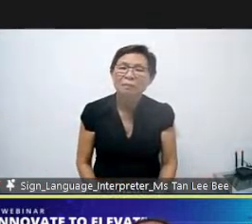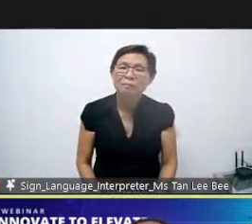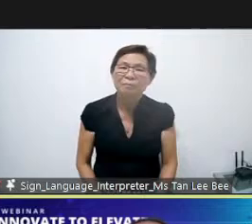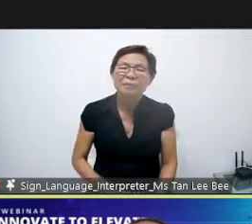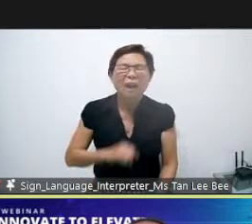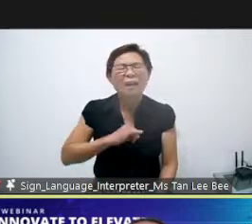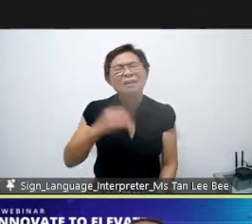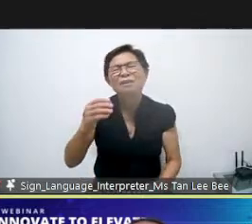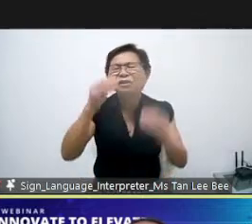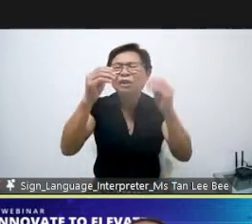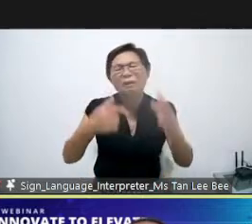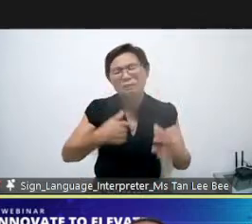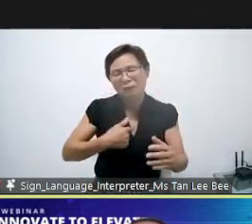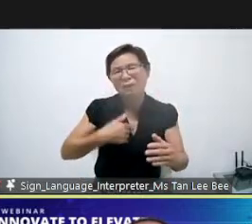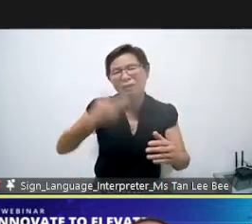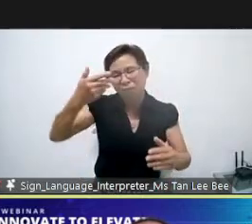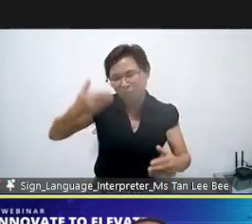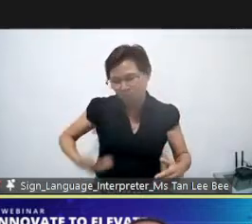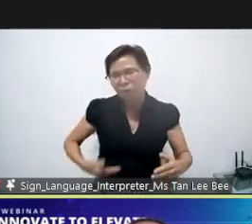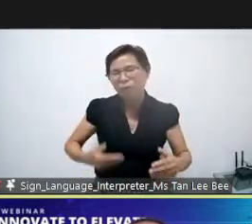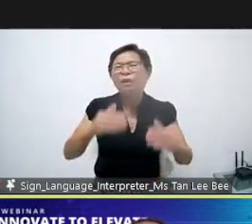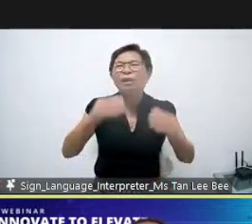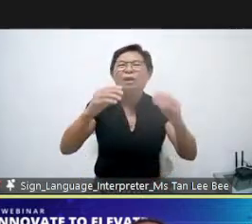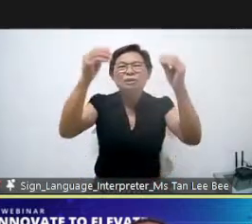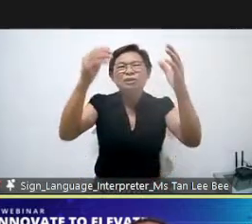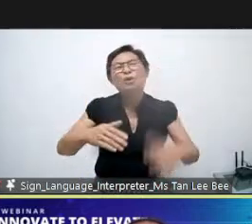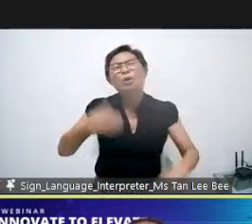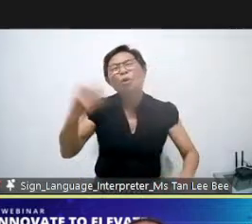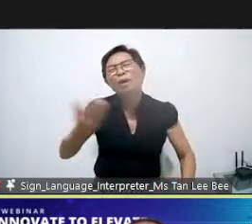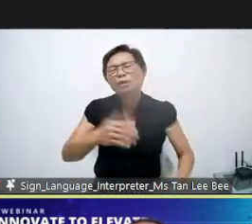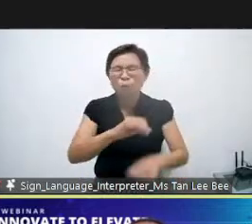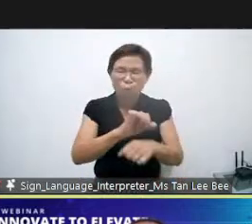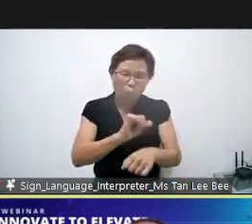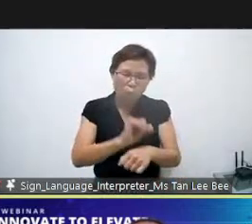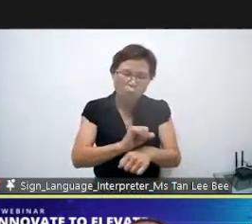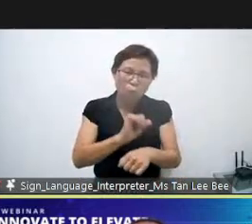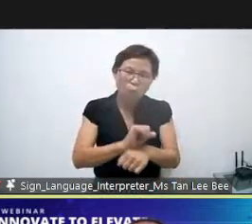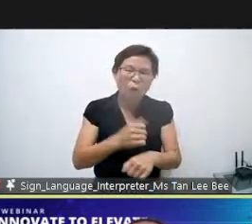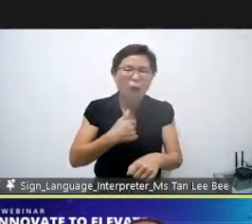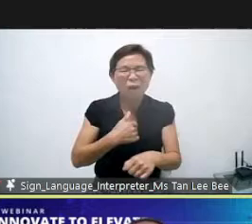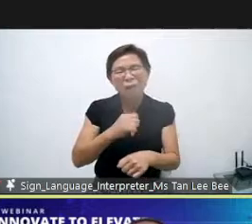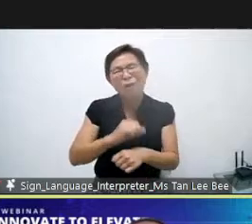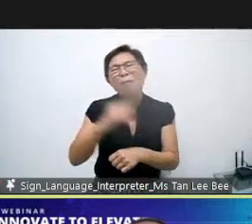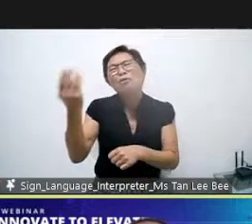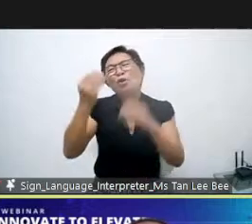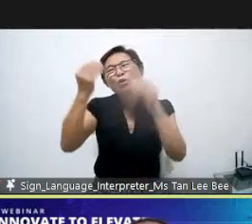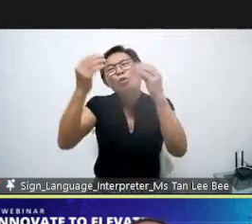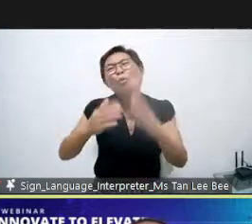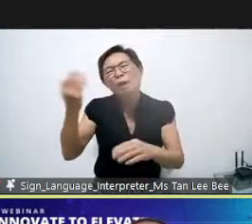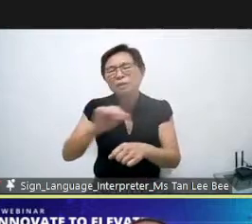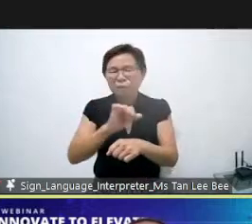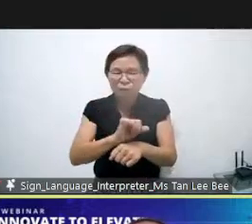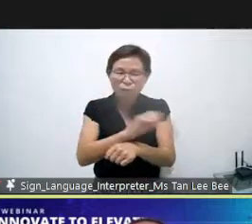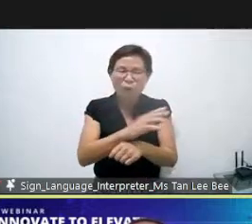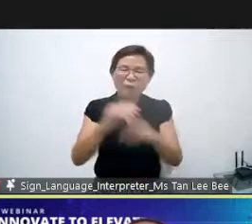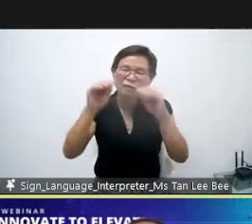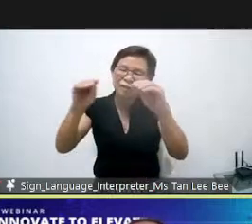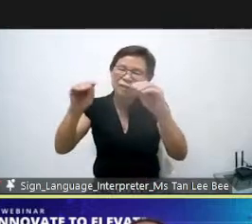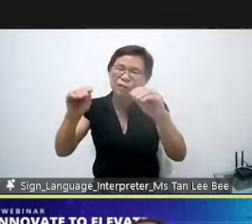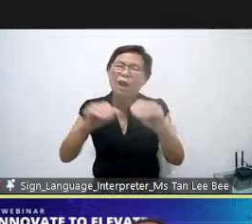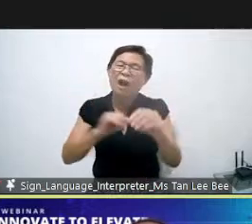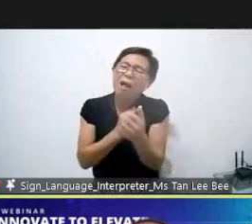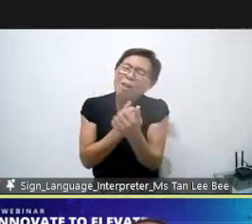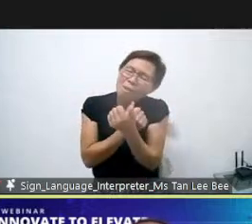teacher. I'm just ordinary teacher doing my job, doing my teaching. I'm loving to